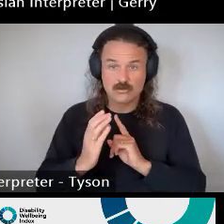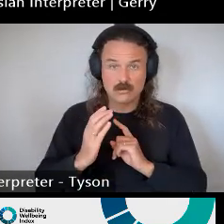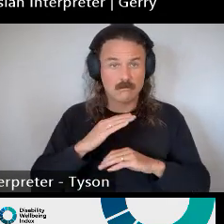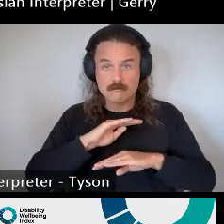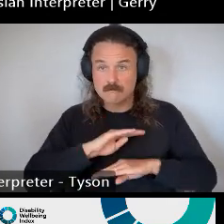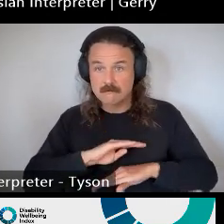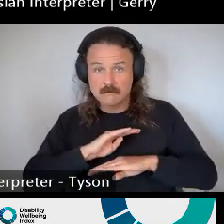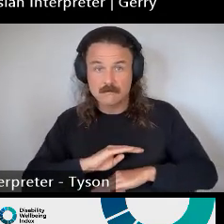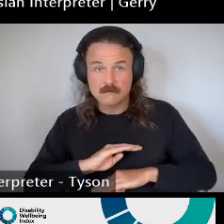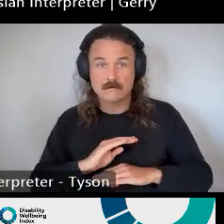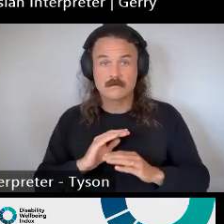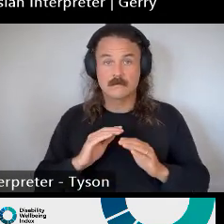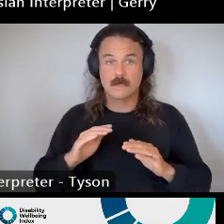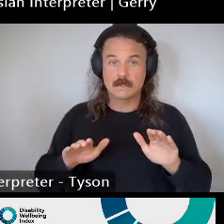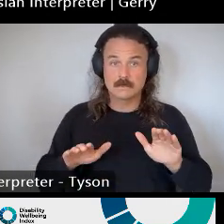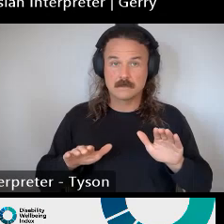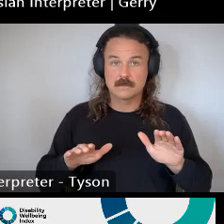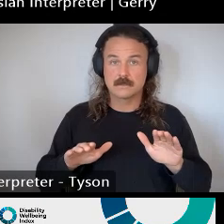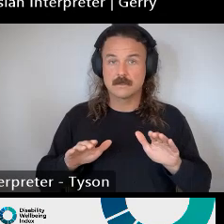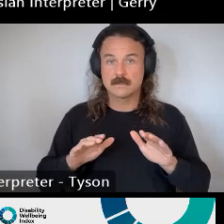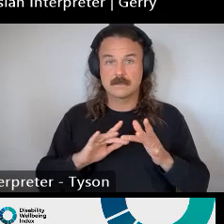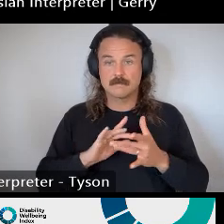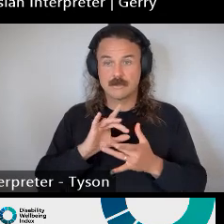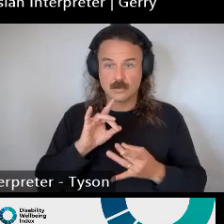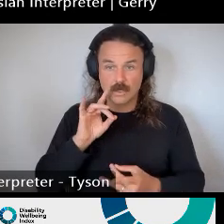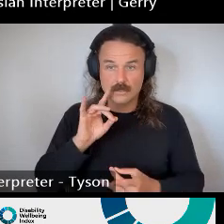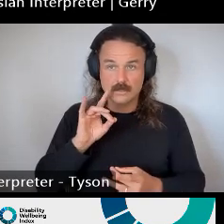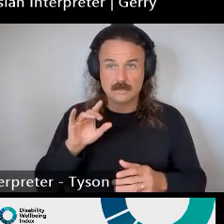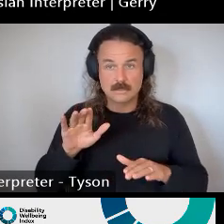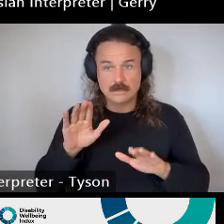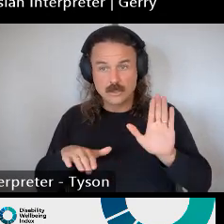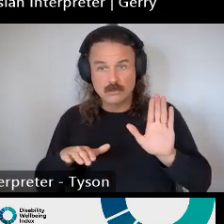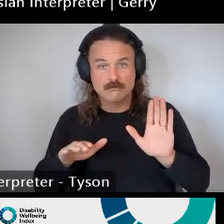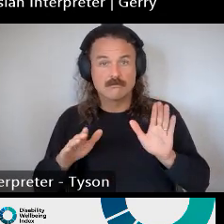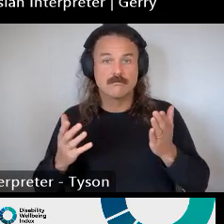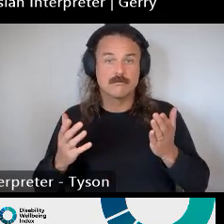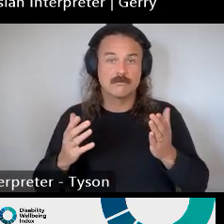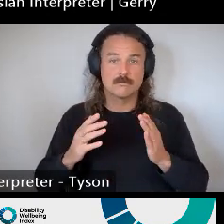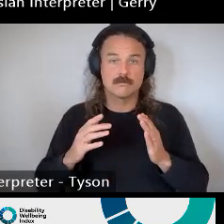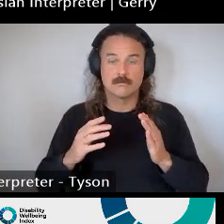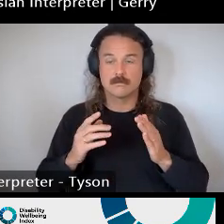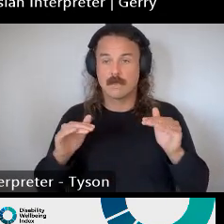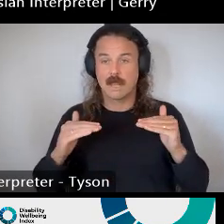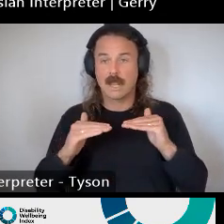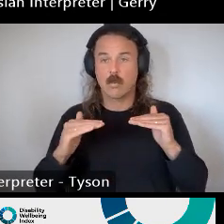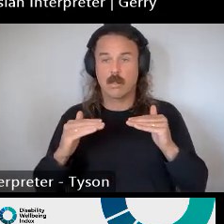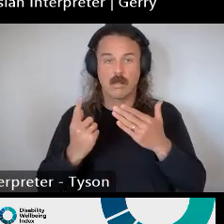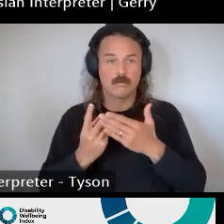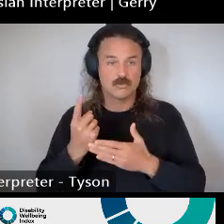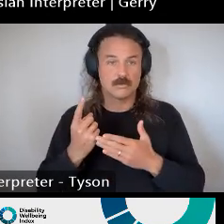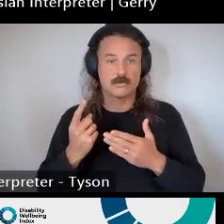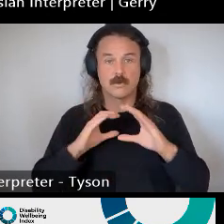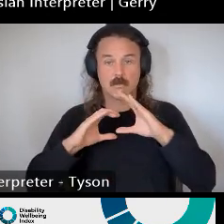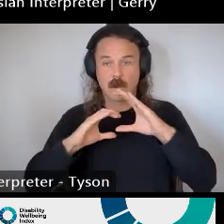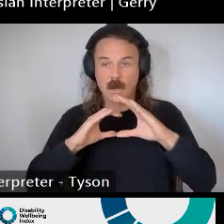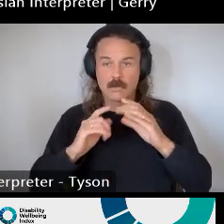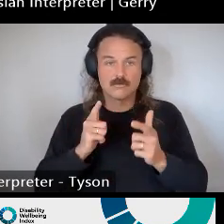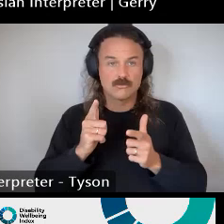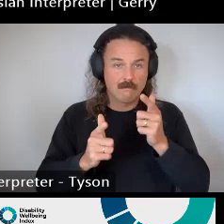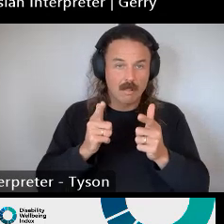communication, your future goals, hope, future security, medication, resilience, system